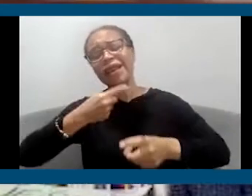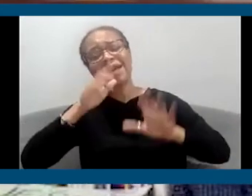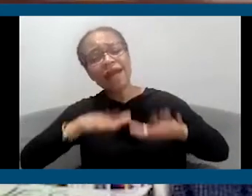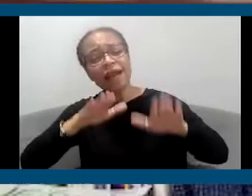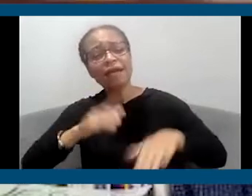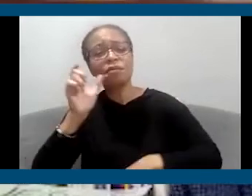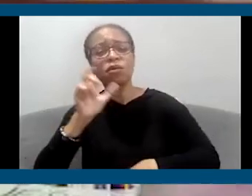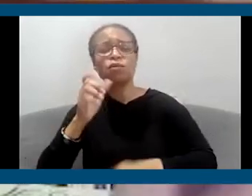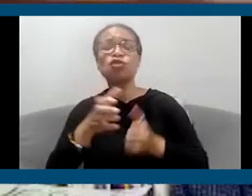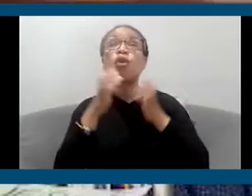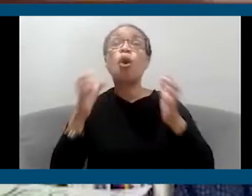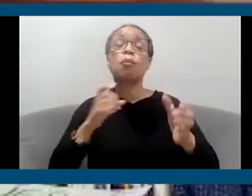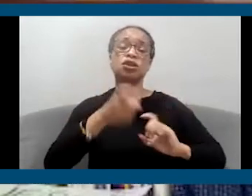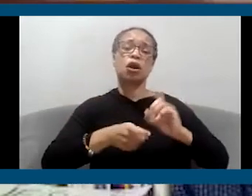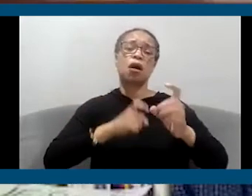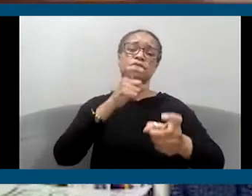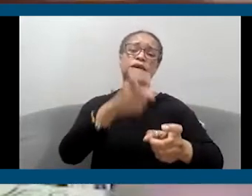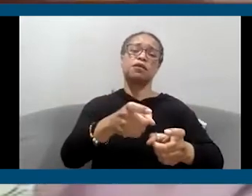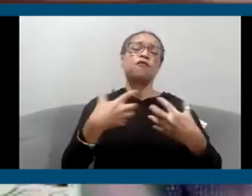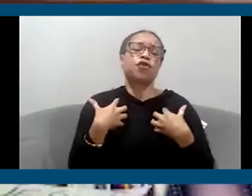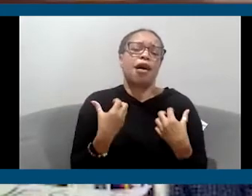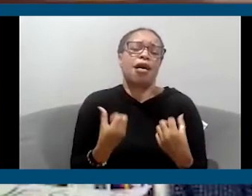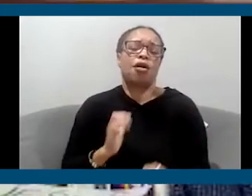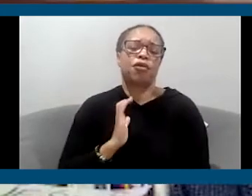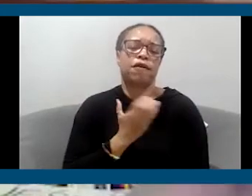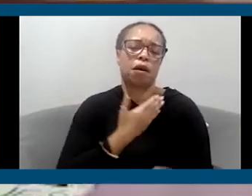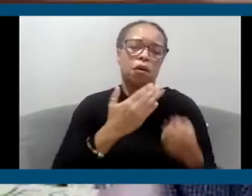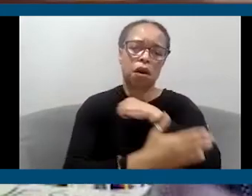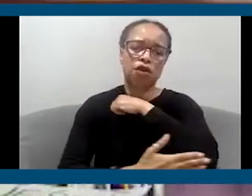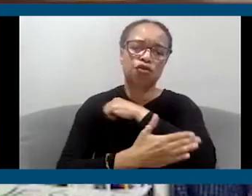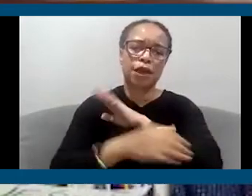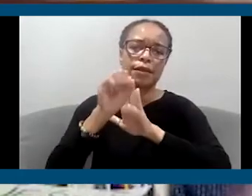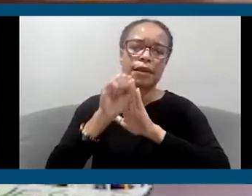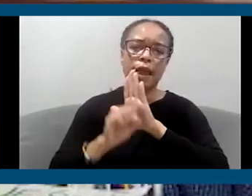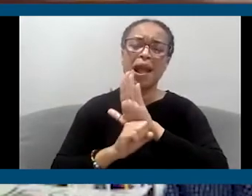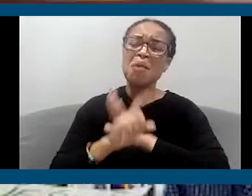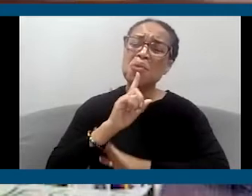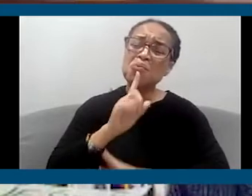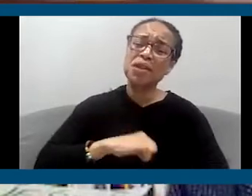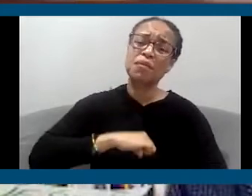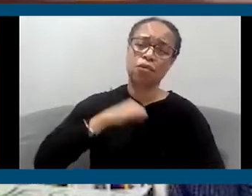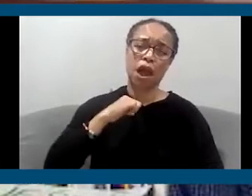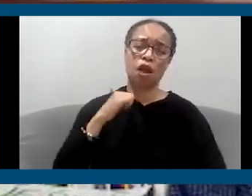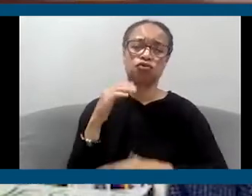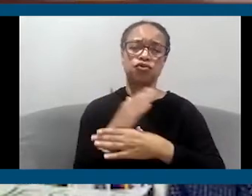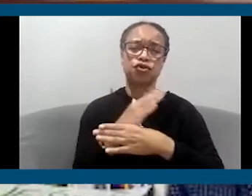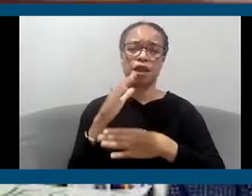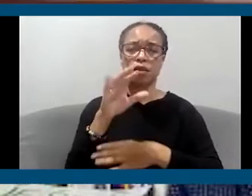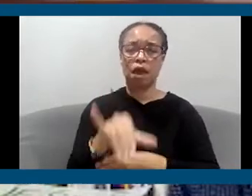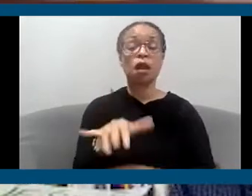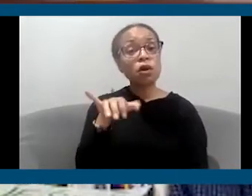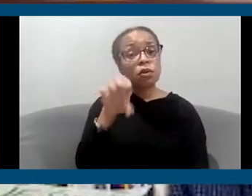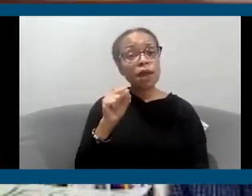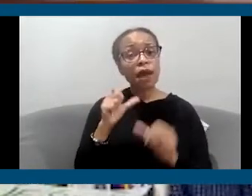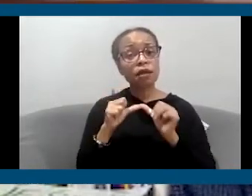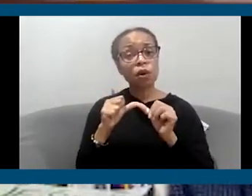much to contribute to the well-being of our country and our state. And we're so proud to share that. So yes, we'll